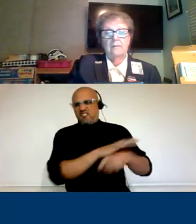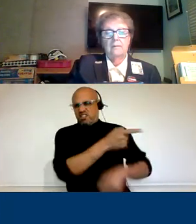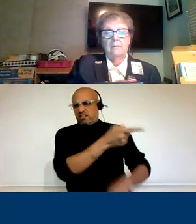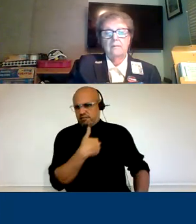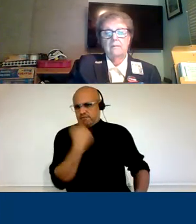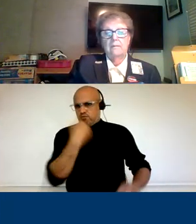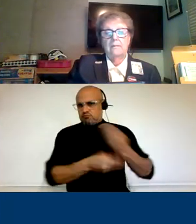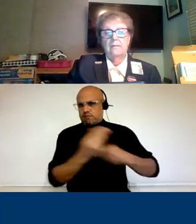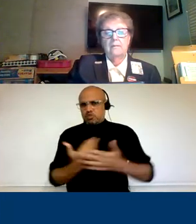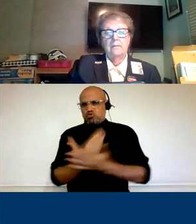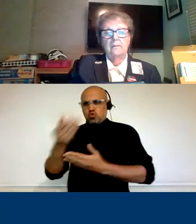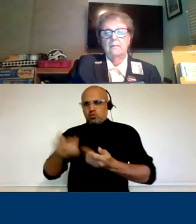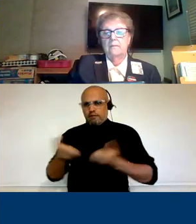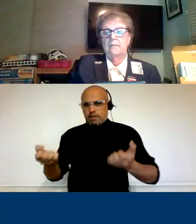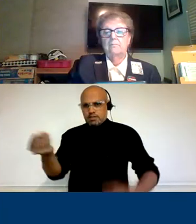brand new devices.